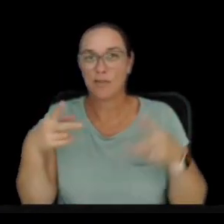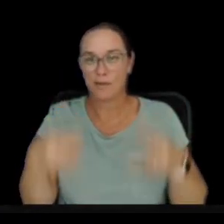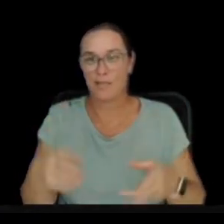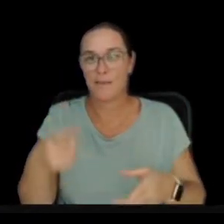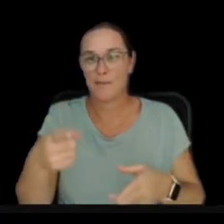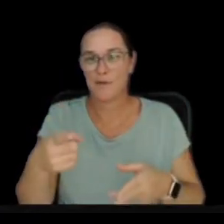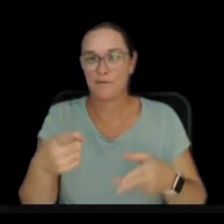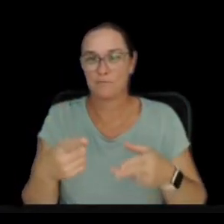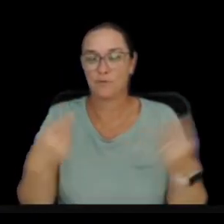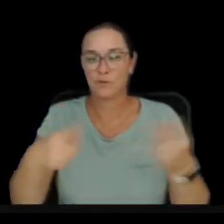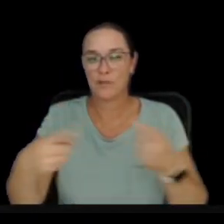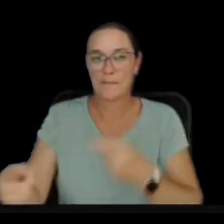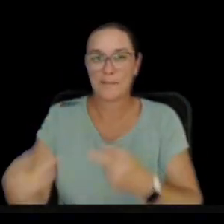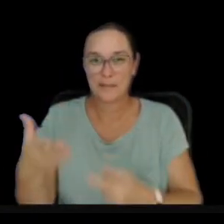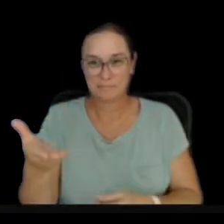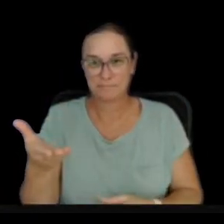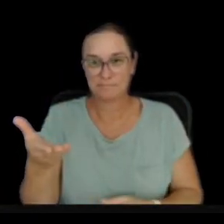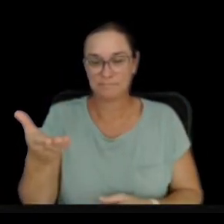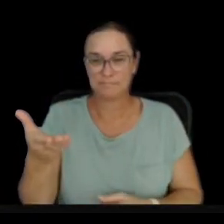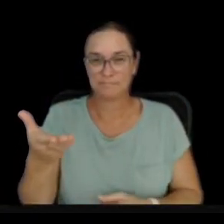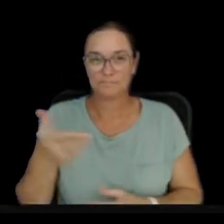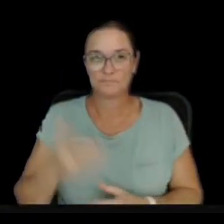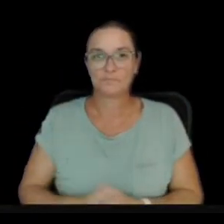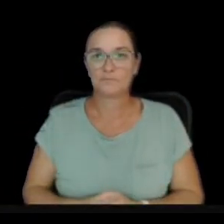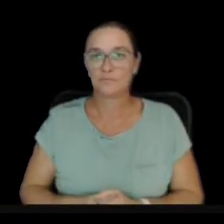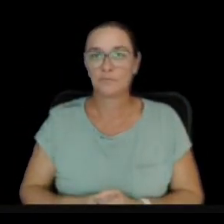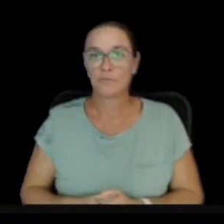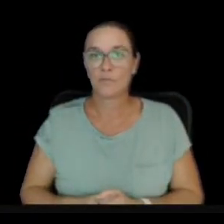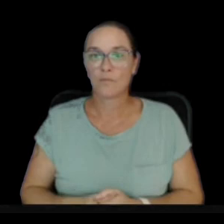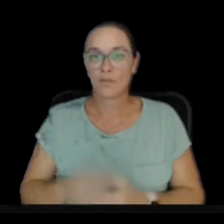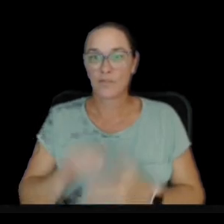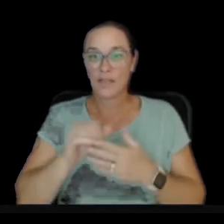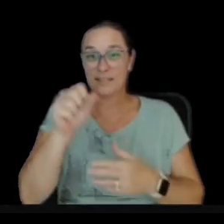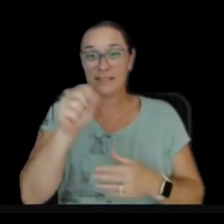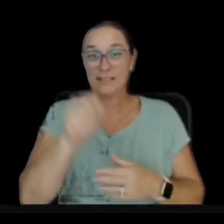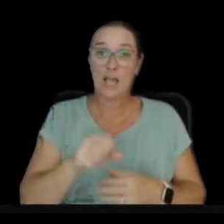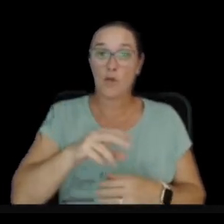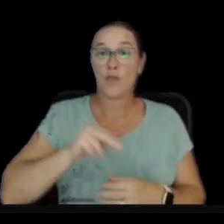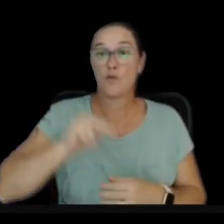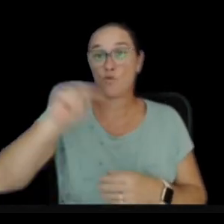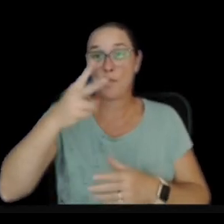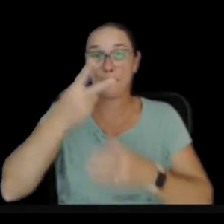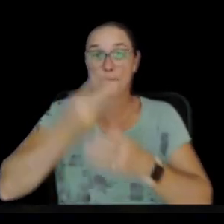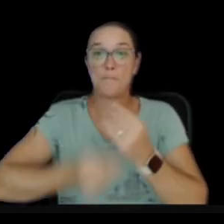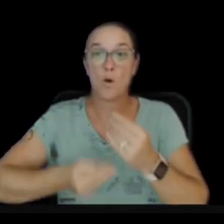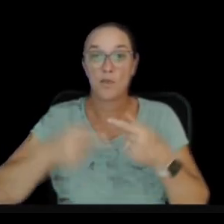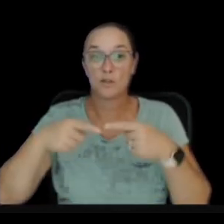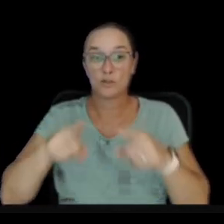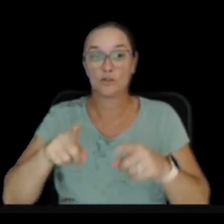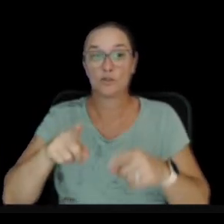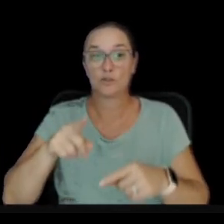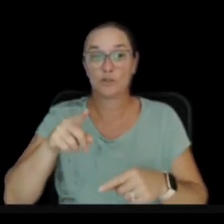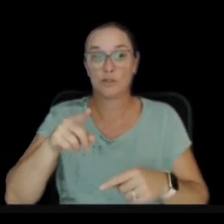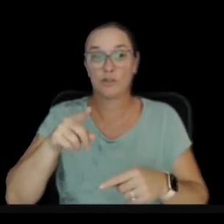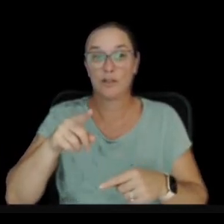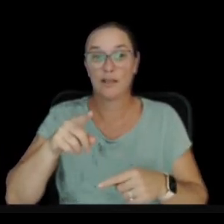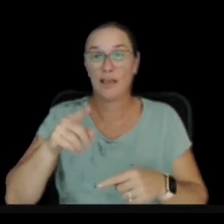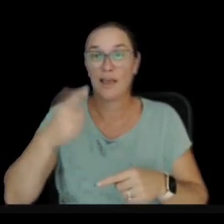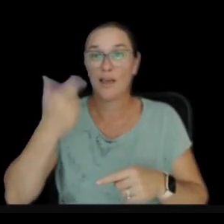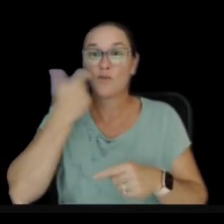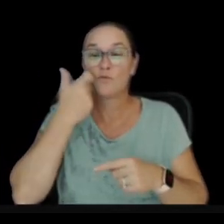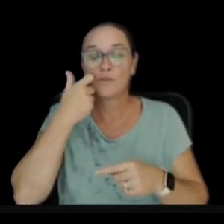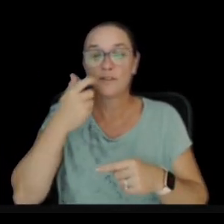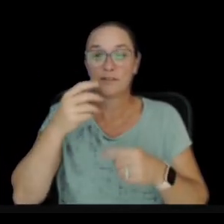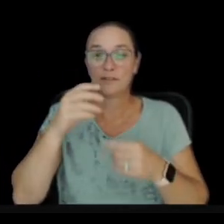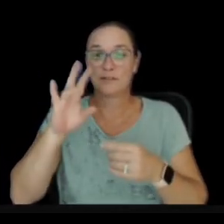reactivation of the south vent and the north vent during episode 1, the latest episode of Eruption on a